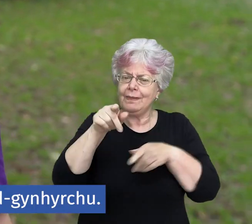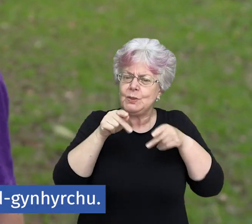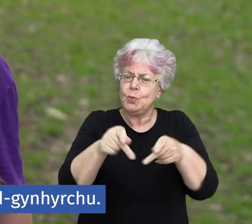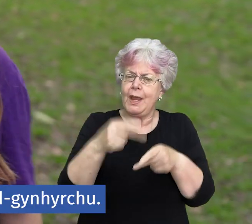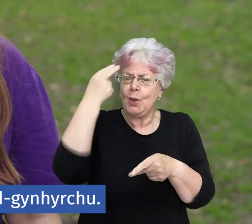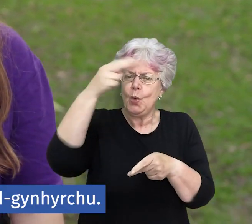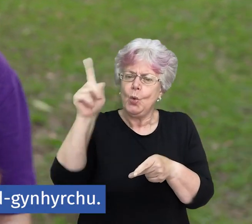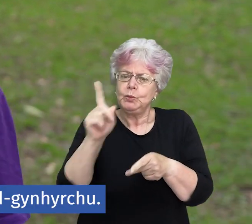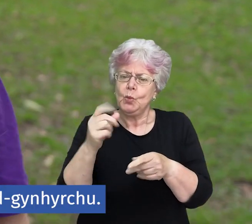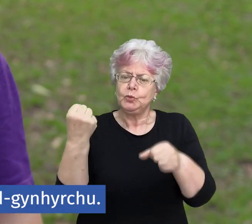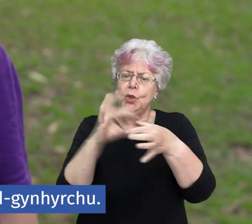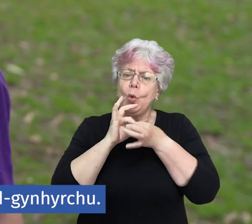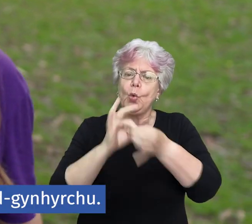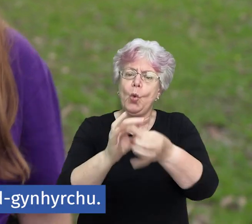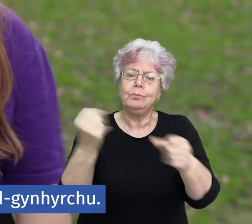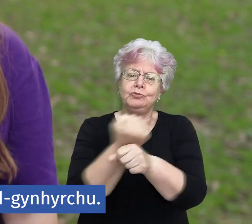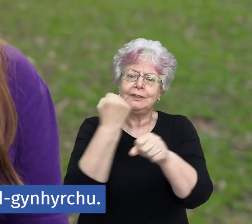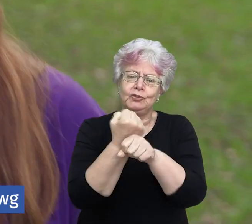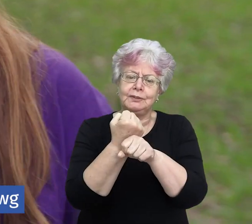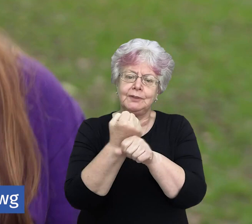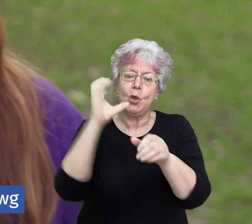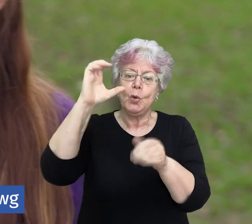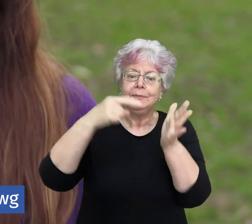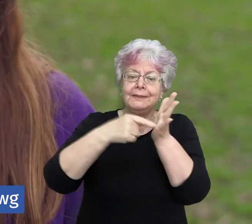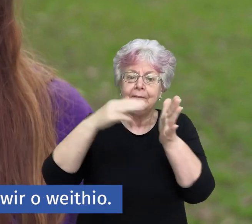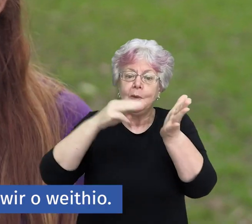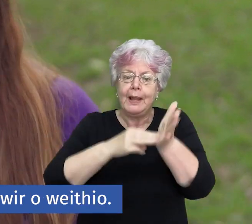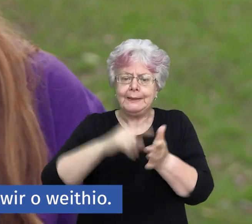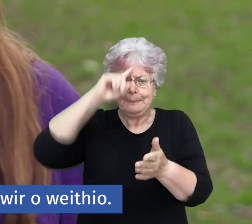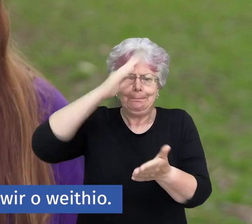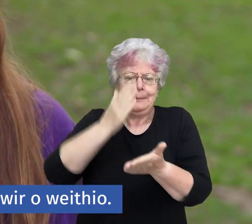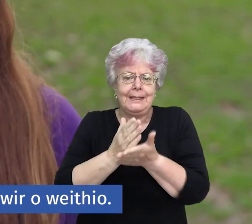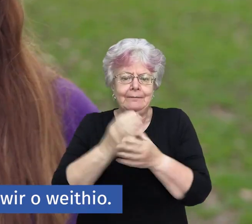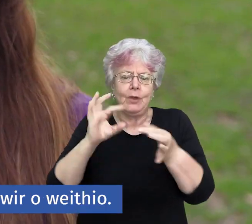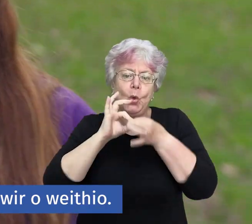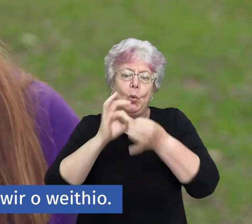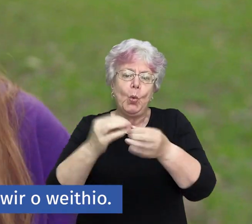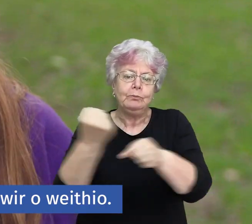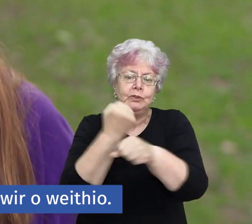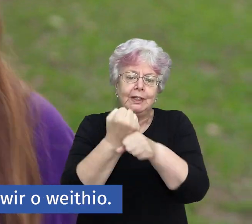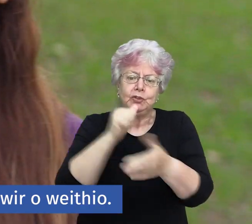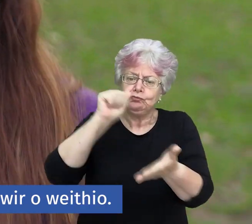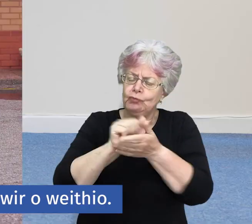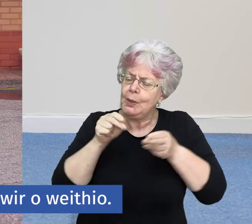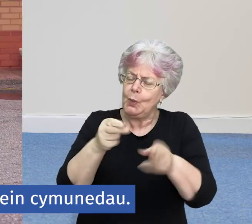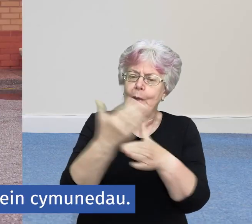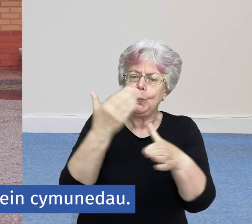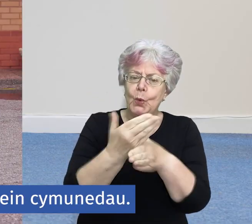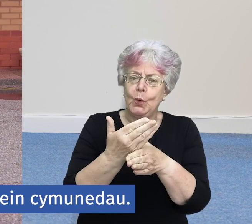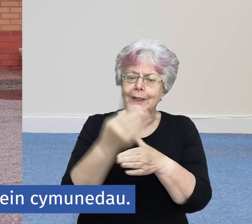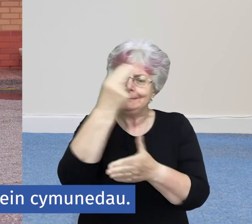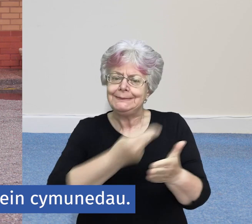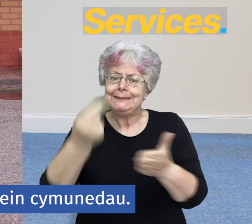Working in this way is called co-production. Here in Cwm Magnog, we believe that co-production is the right way to work,